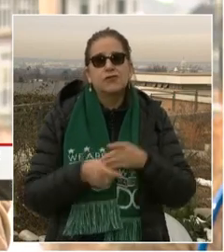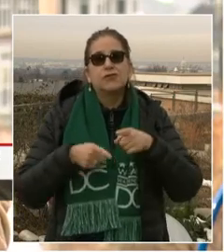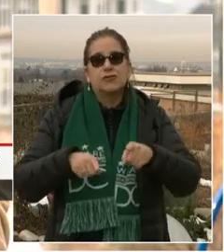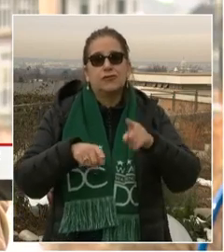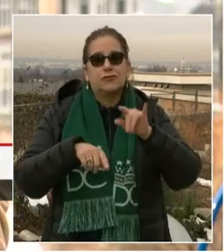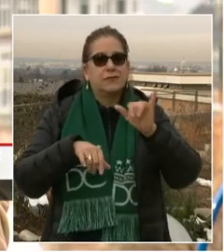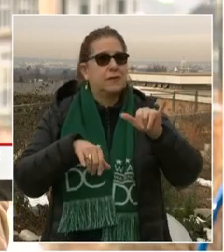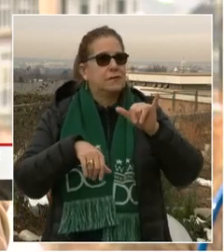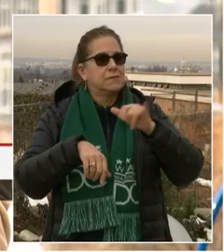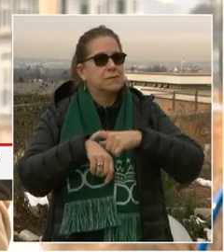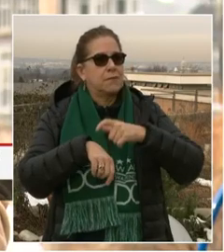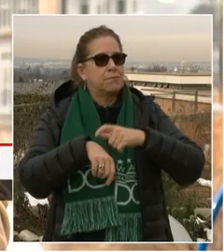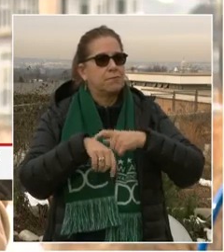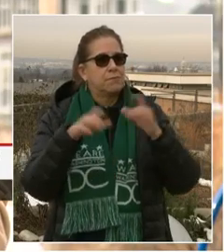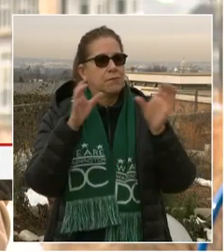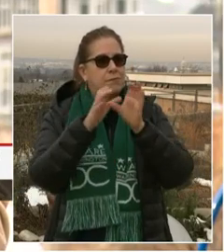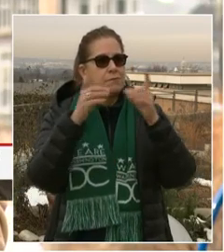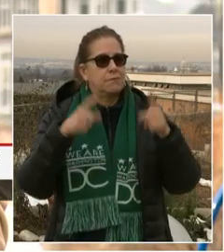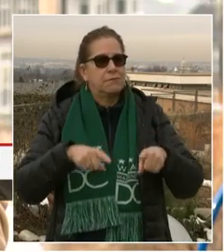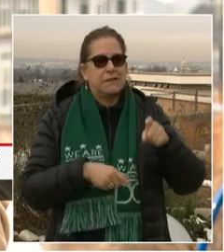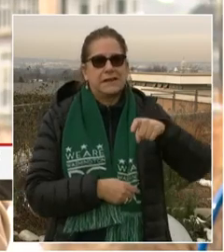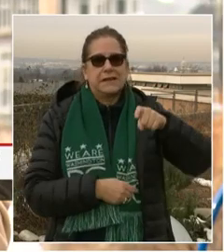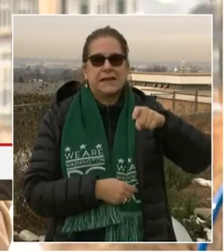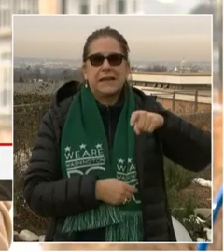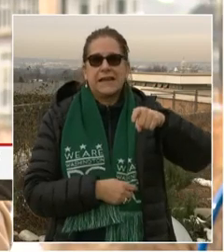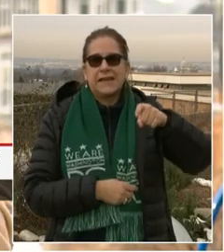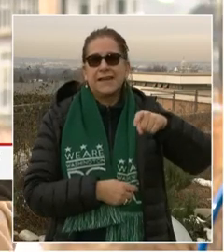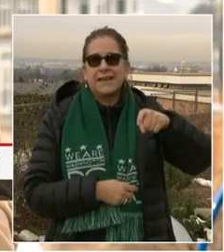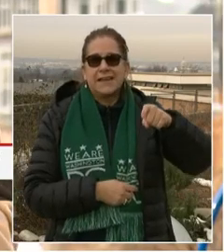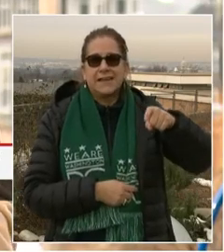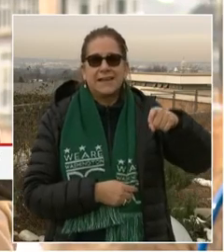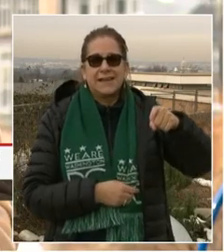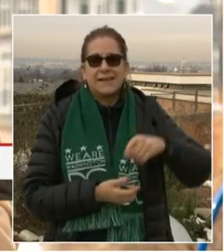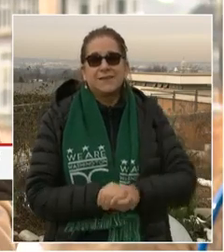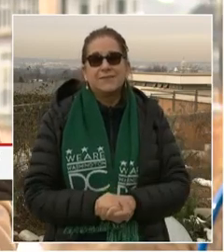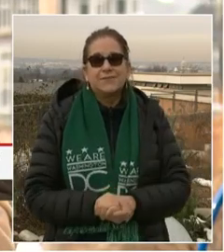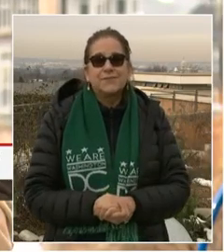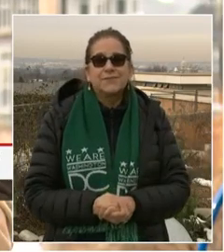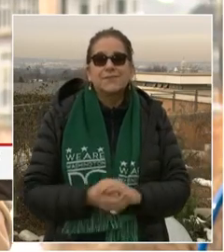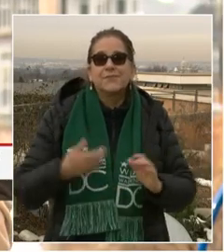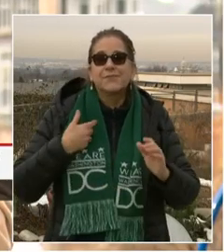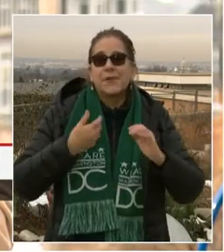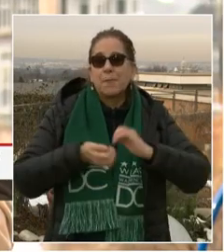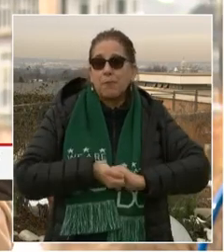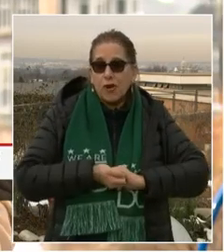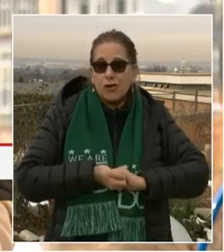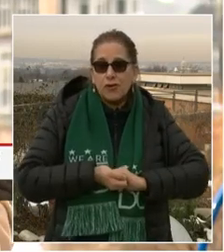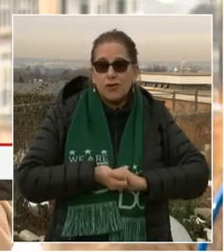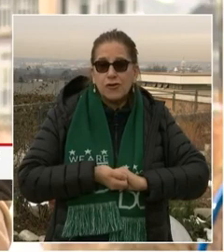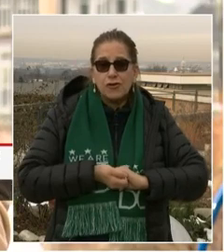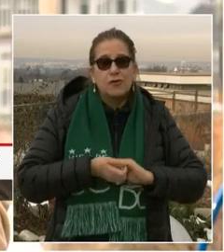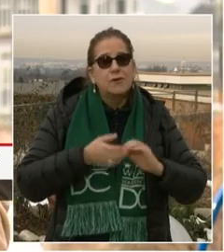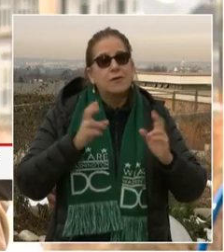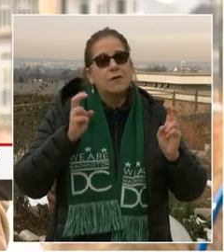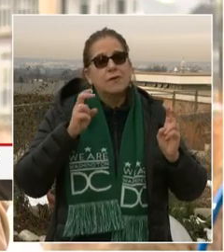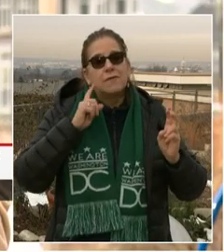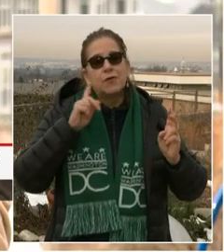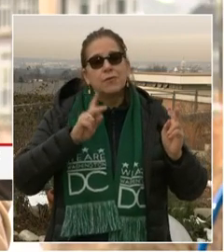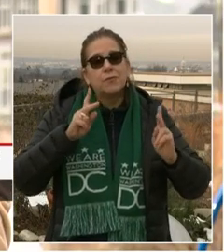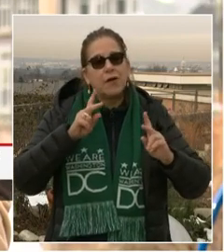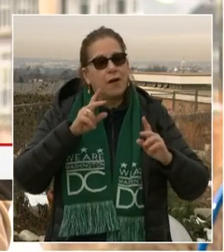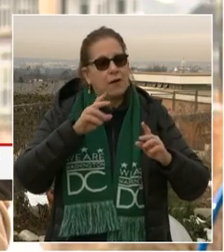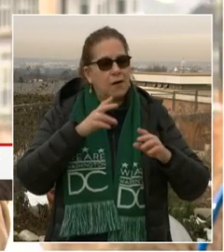East of the River Partnership, one of the largest cash assistance pilots in the country. Comprised of 4